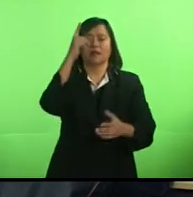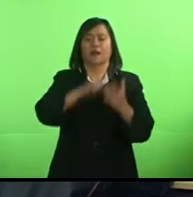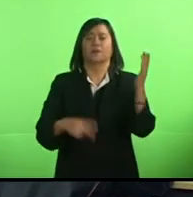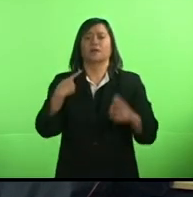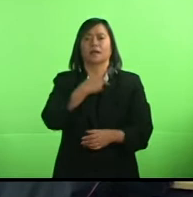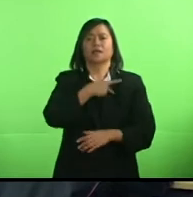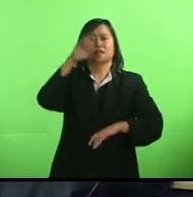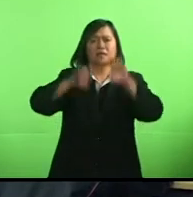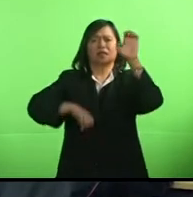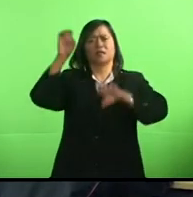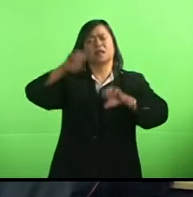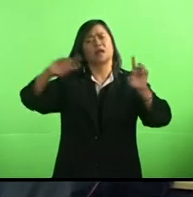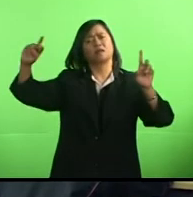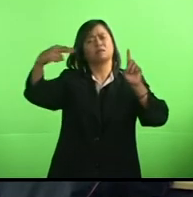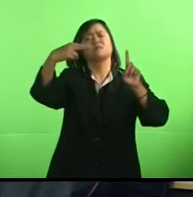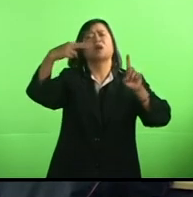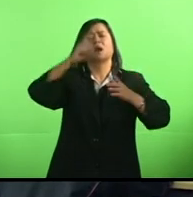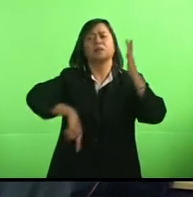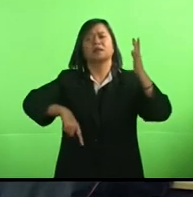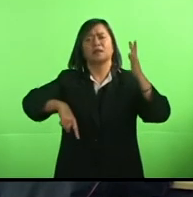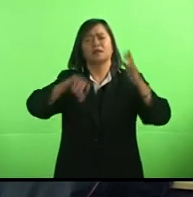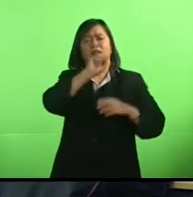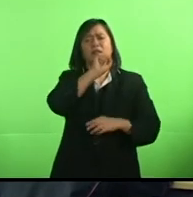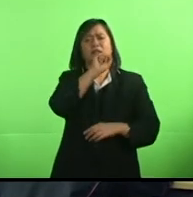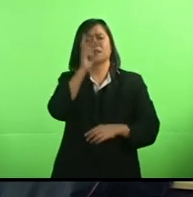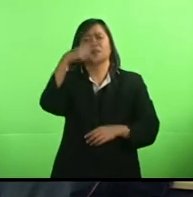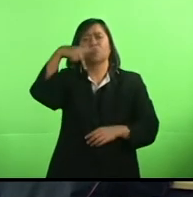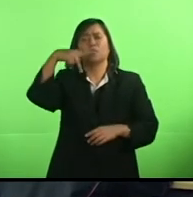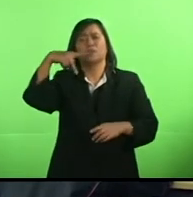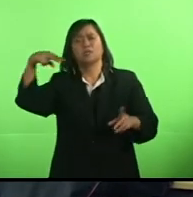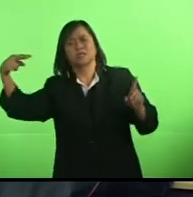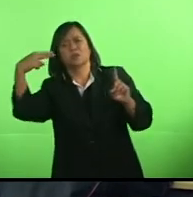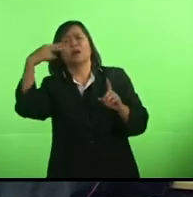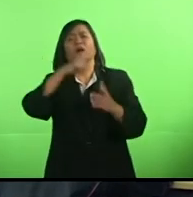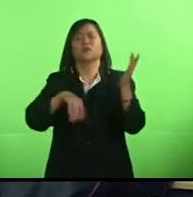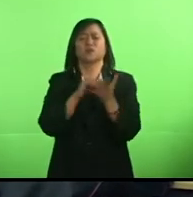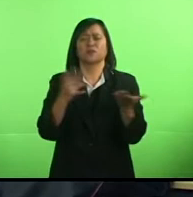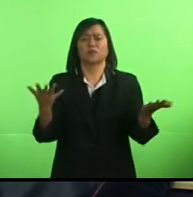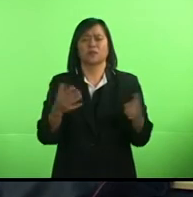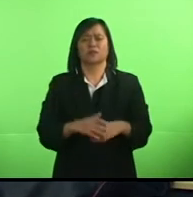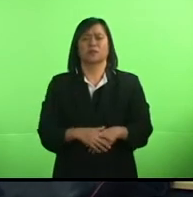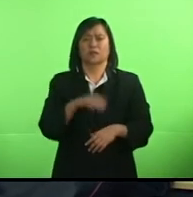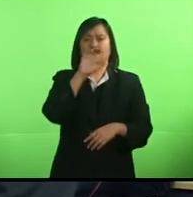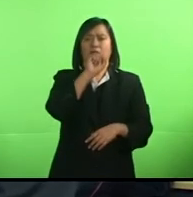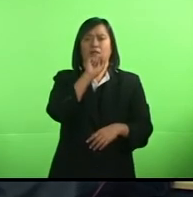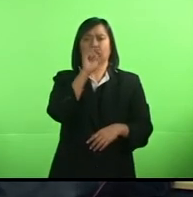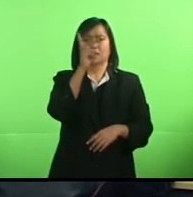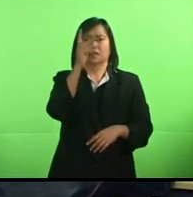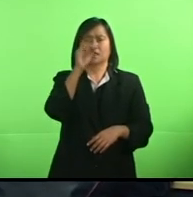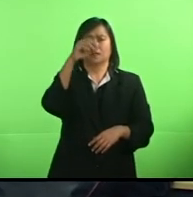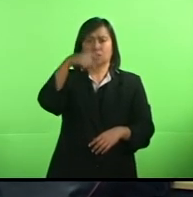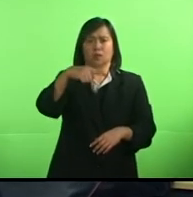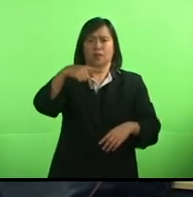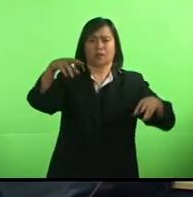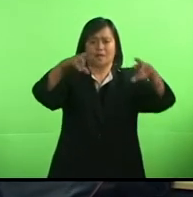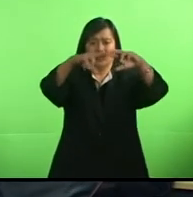Kita nilai dari sudut apa? Apa scope? Huh? What is scope? Kemudian dia macam, scope is ruang lingkup kan?